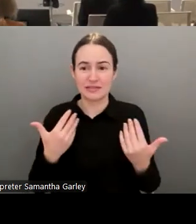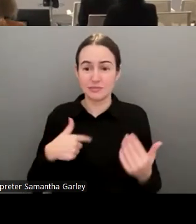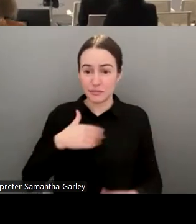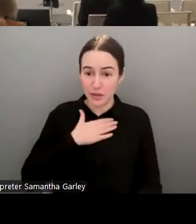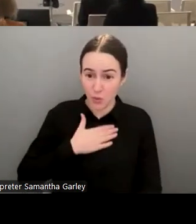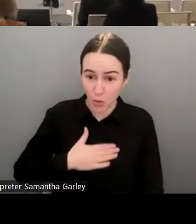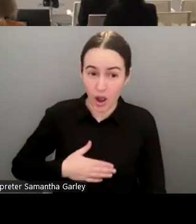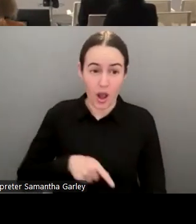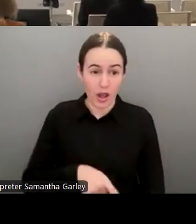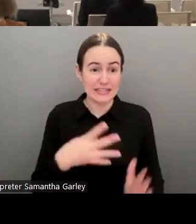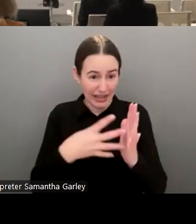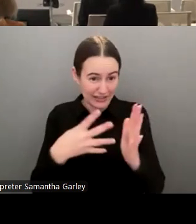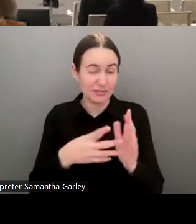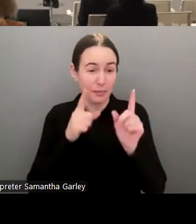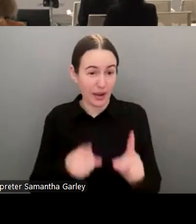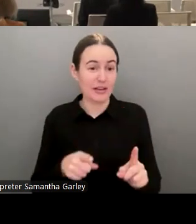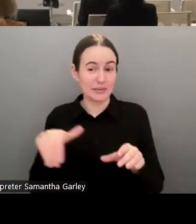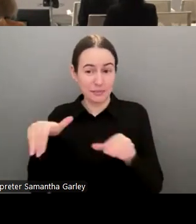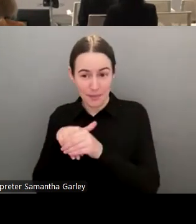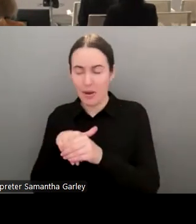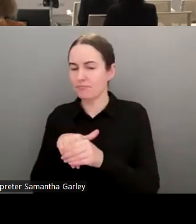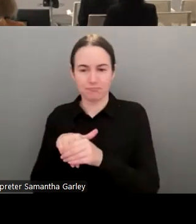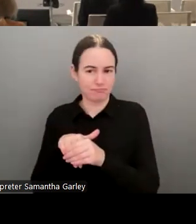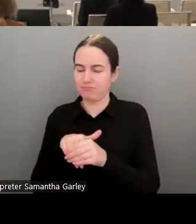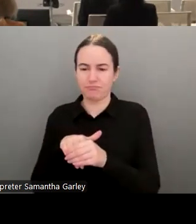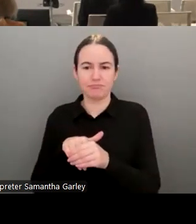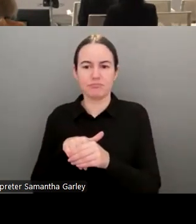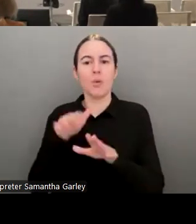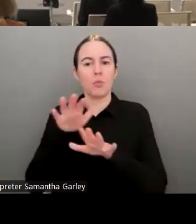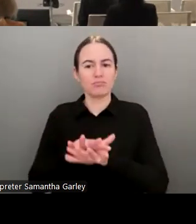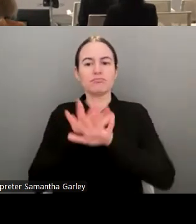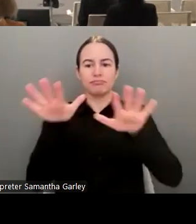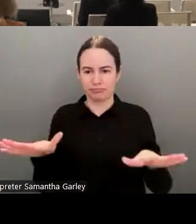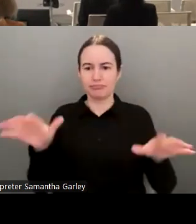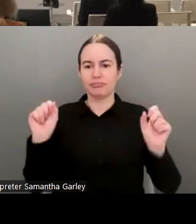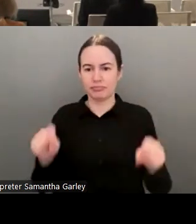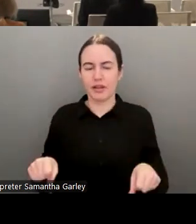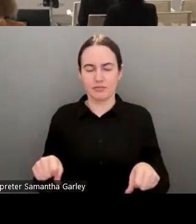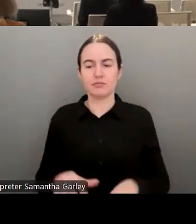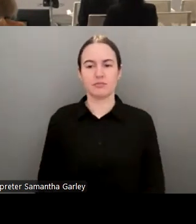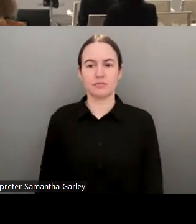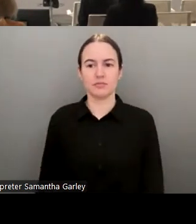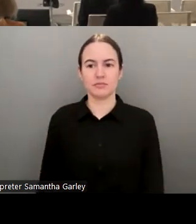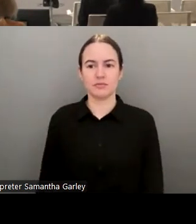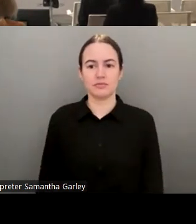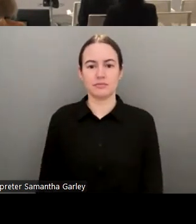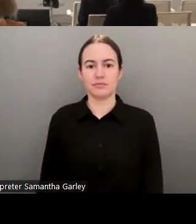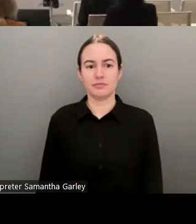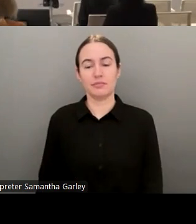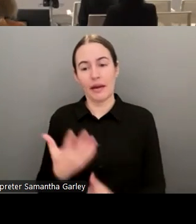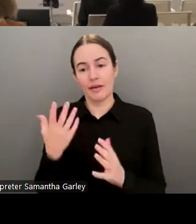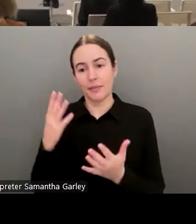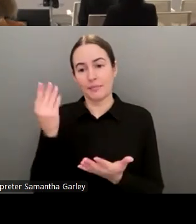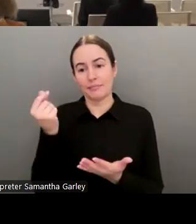And no, those are two different things. So you can become a member and you can be certified. That doesn't go together. It's just the benefit of the discount, but we